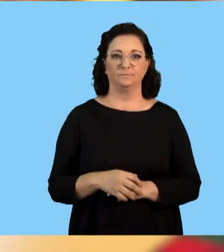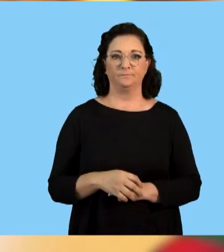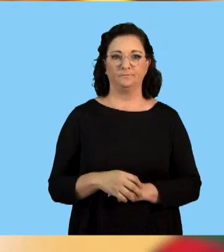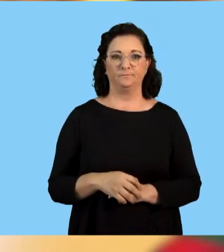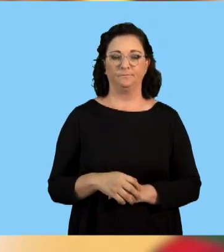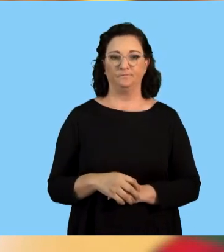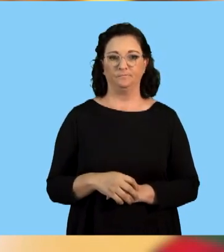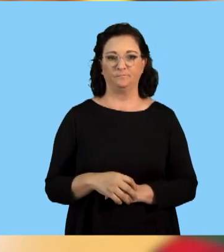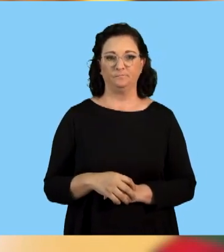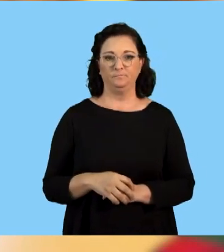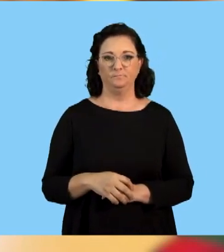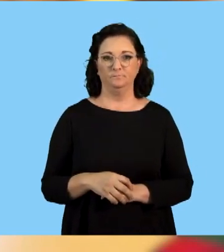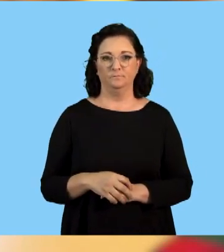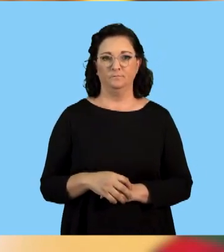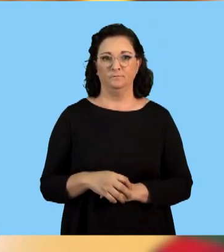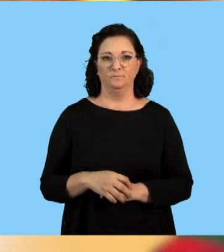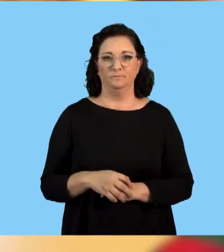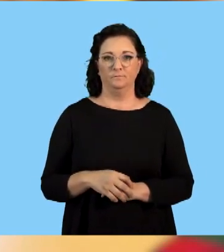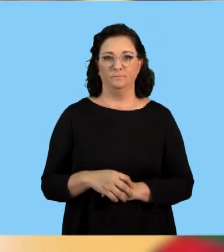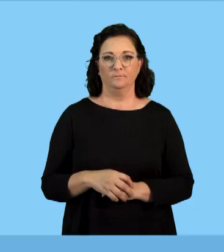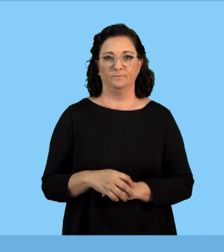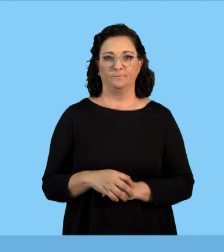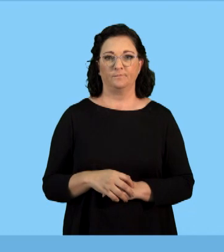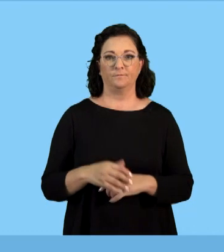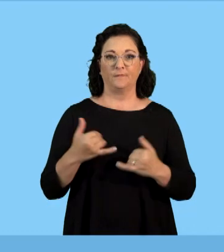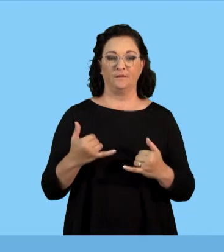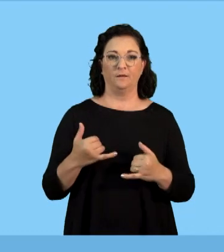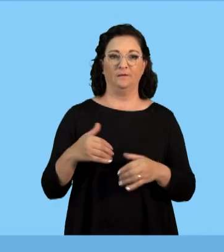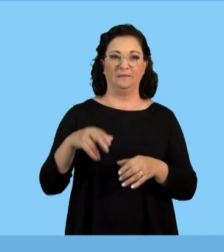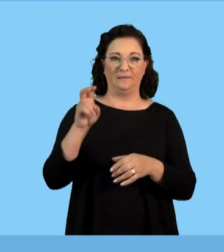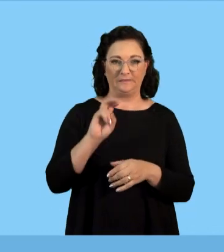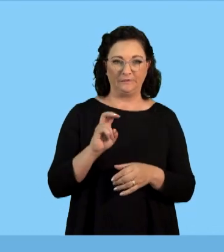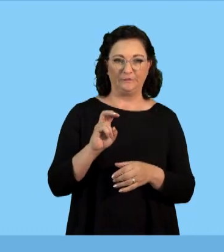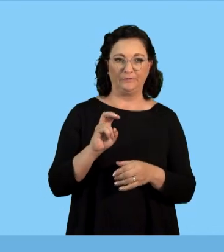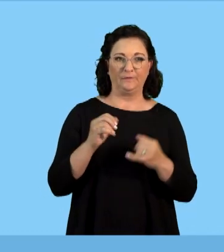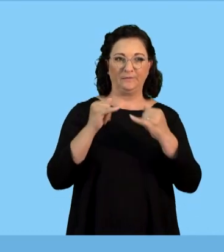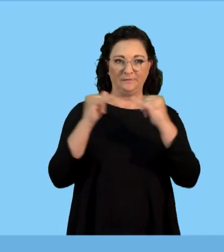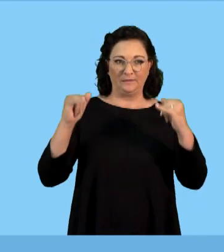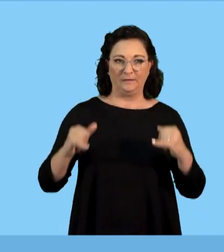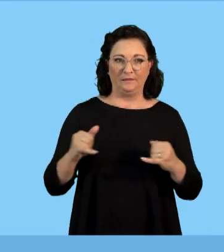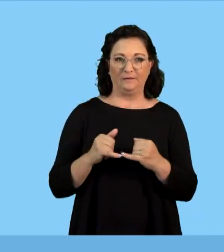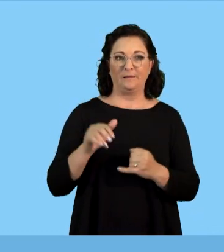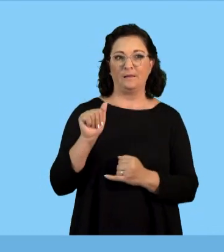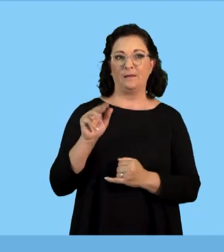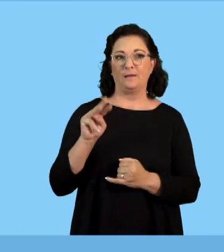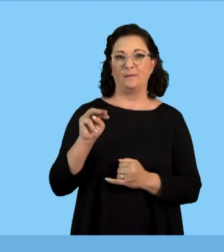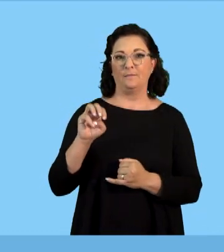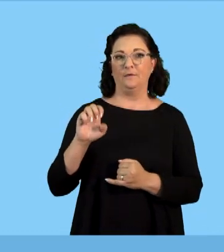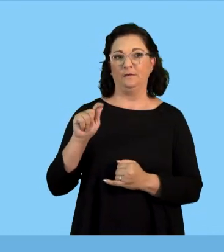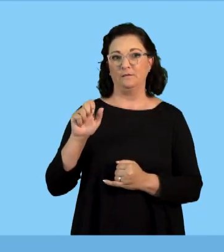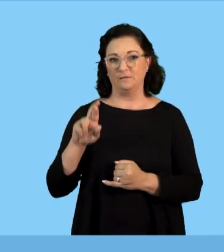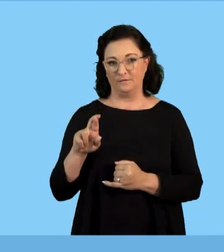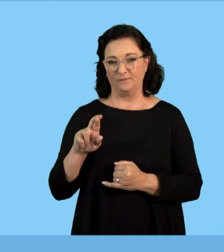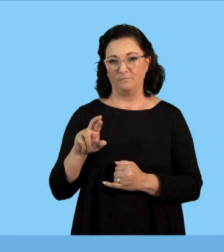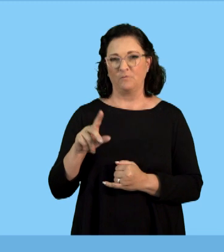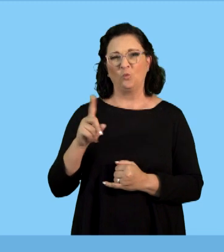will pass through each resistor. So now, in an electric circuit, you also find an ammeter. Now, an